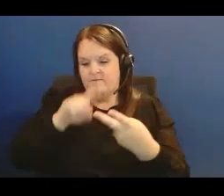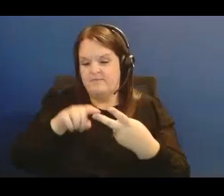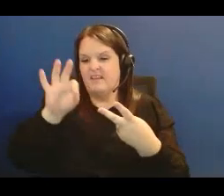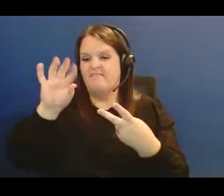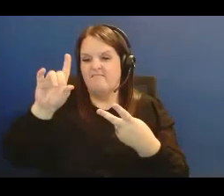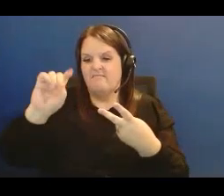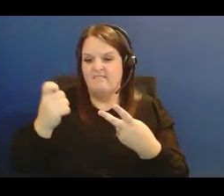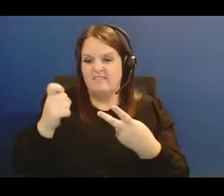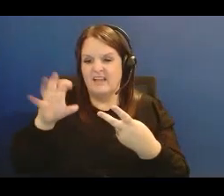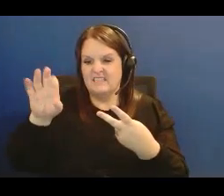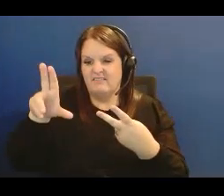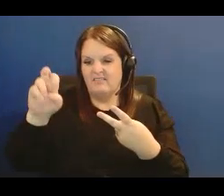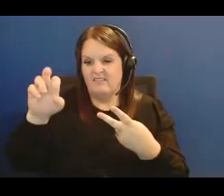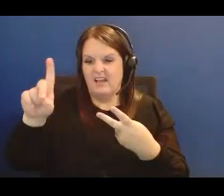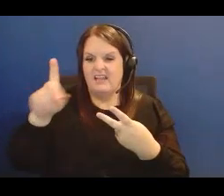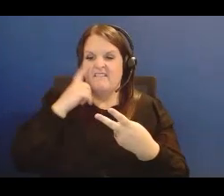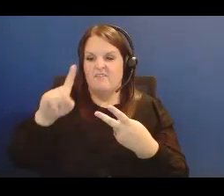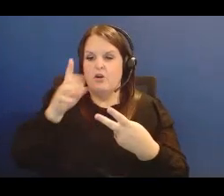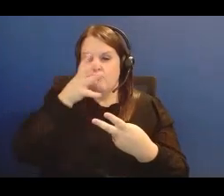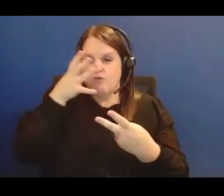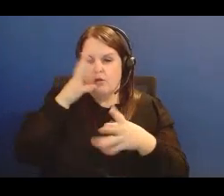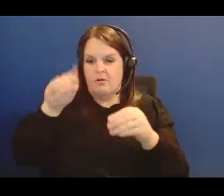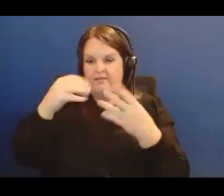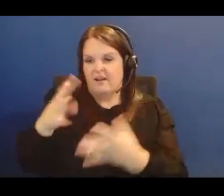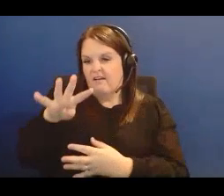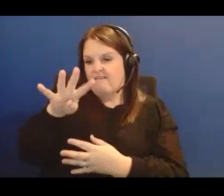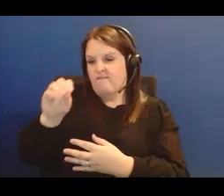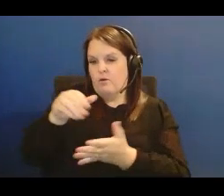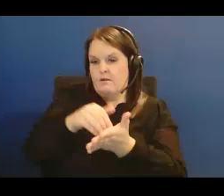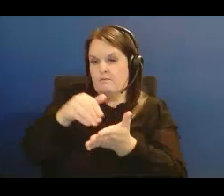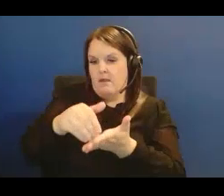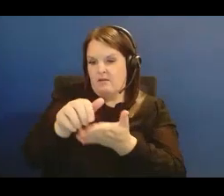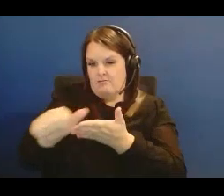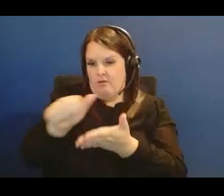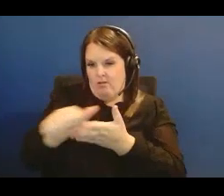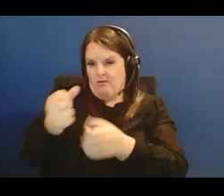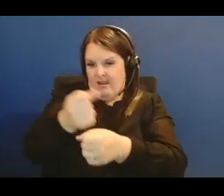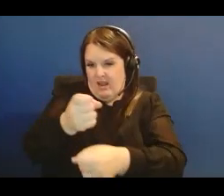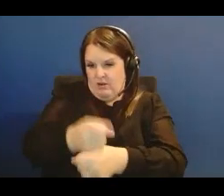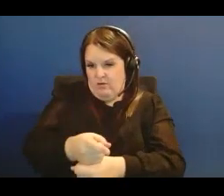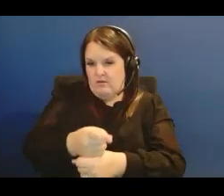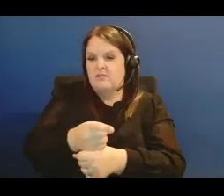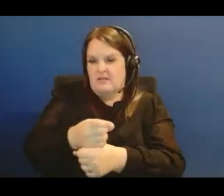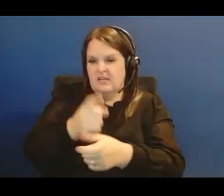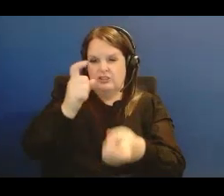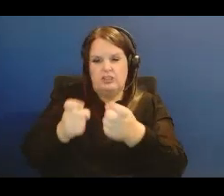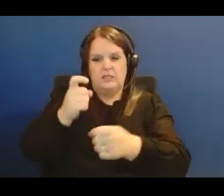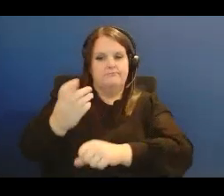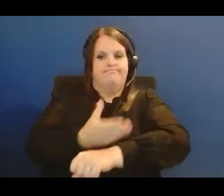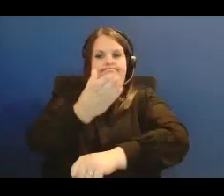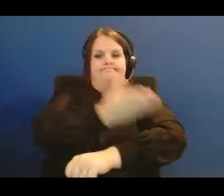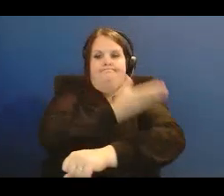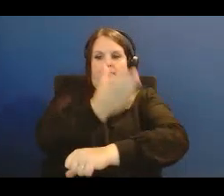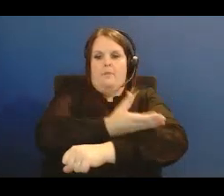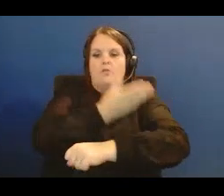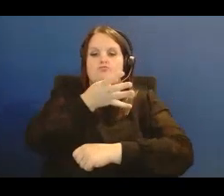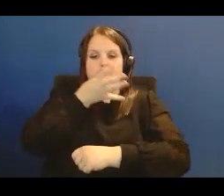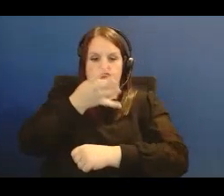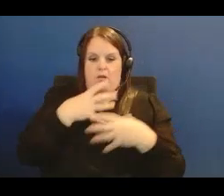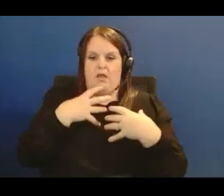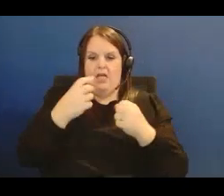This proposes a $40 million annually aimed at modernizing rural health infrastructure,